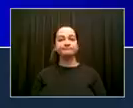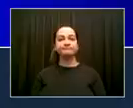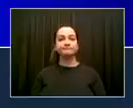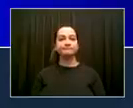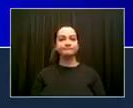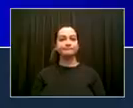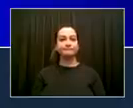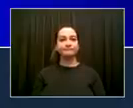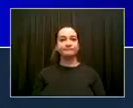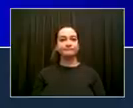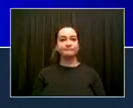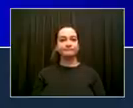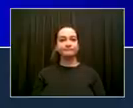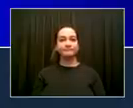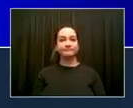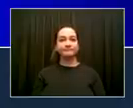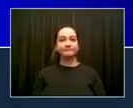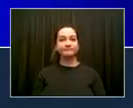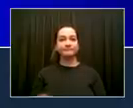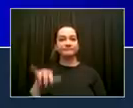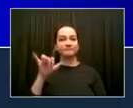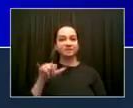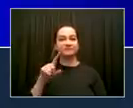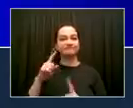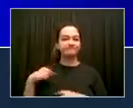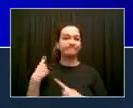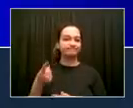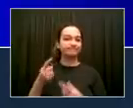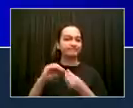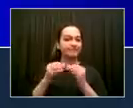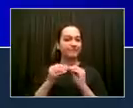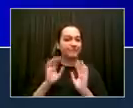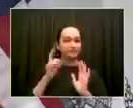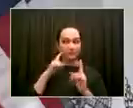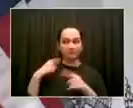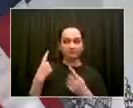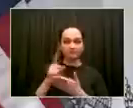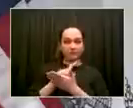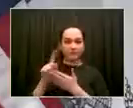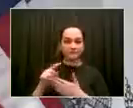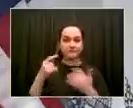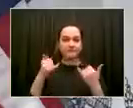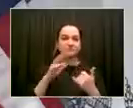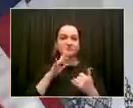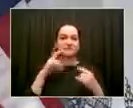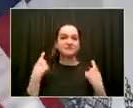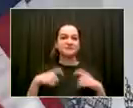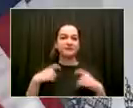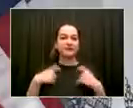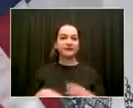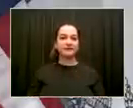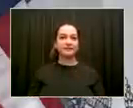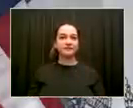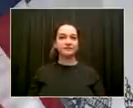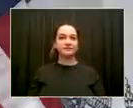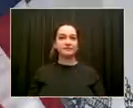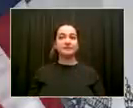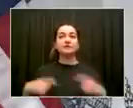6.4%. Say a few words in Spanish, and this is going back to the original topic of vaccines.